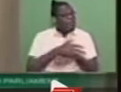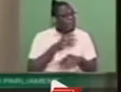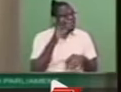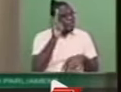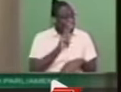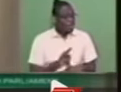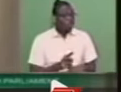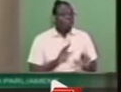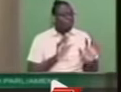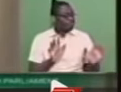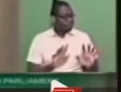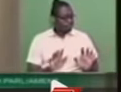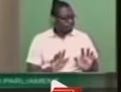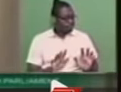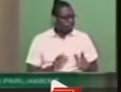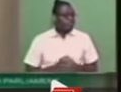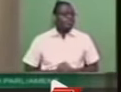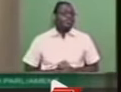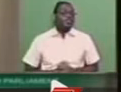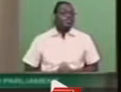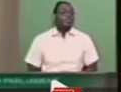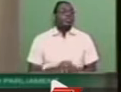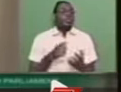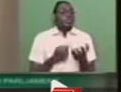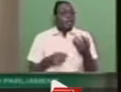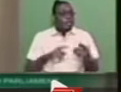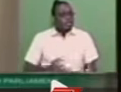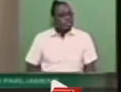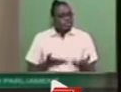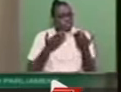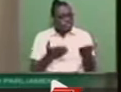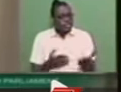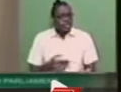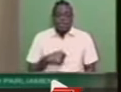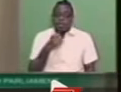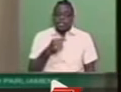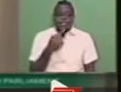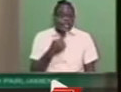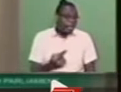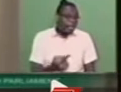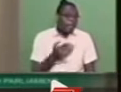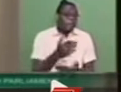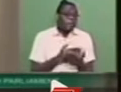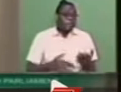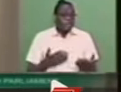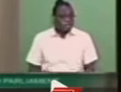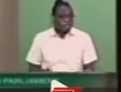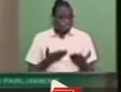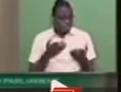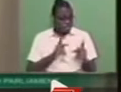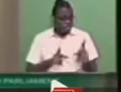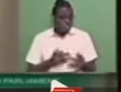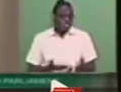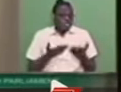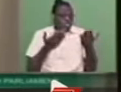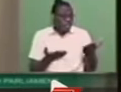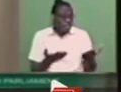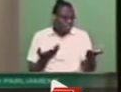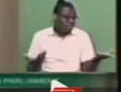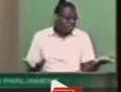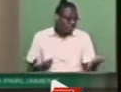even suggesting, I'm not saying it, but some are even suggesting this is a way for the Maduro regime to go through